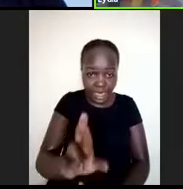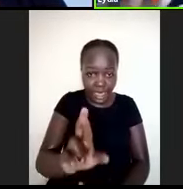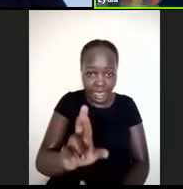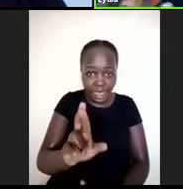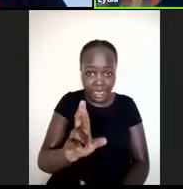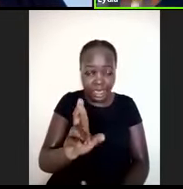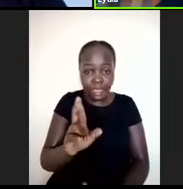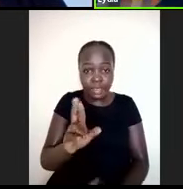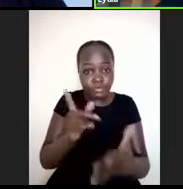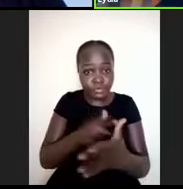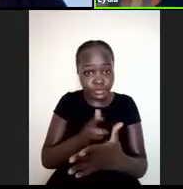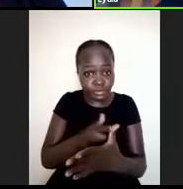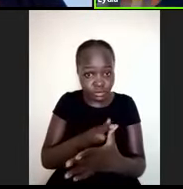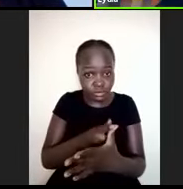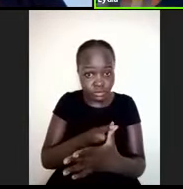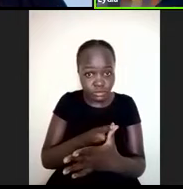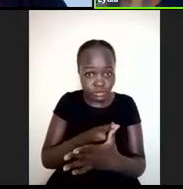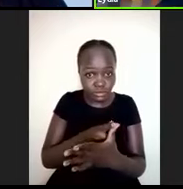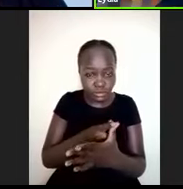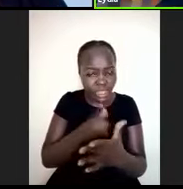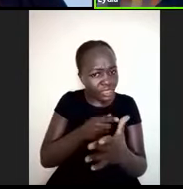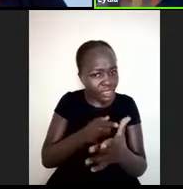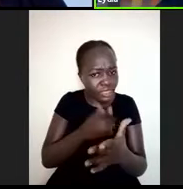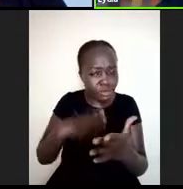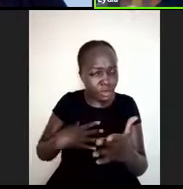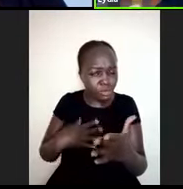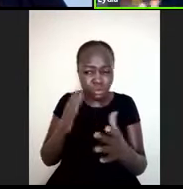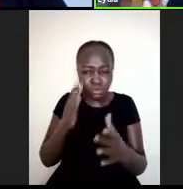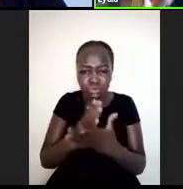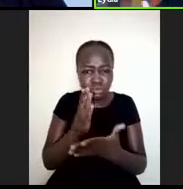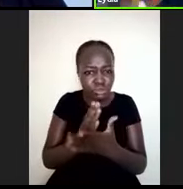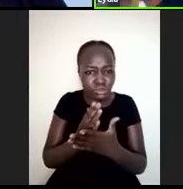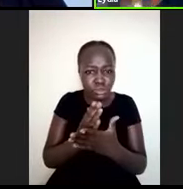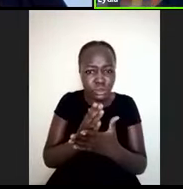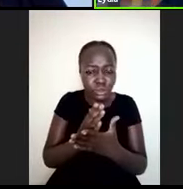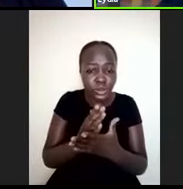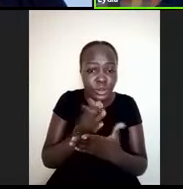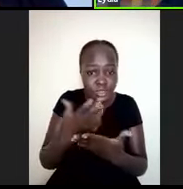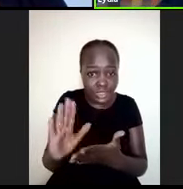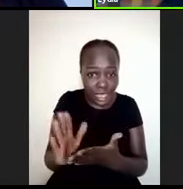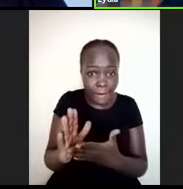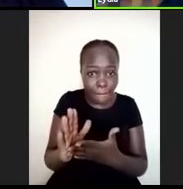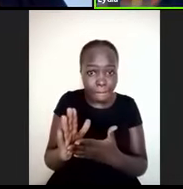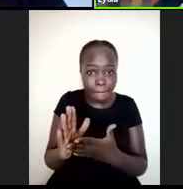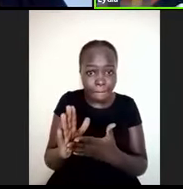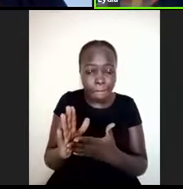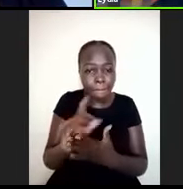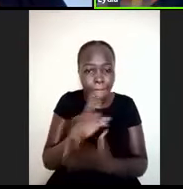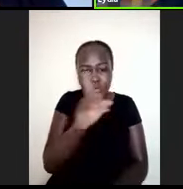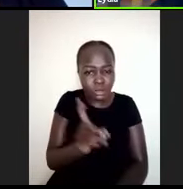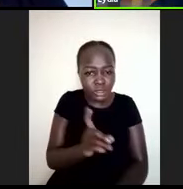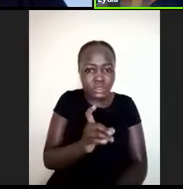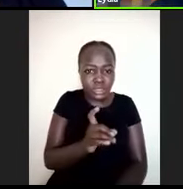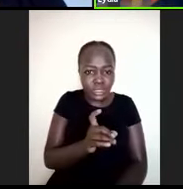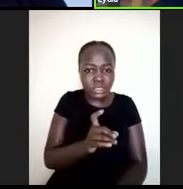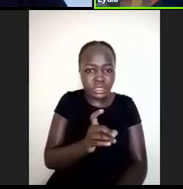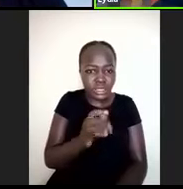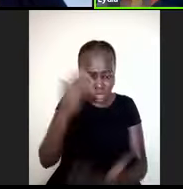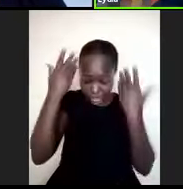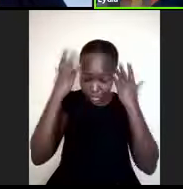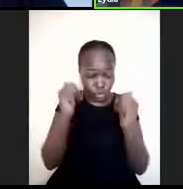they're saying they're really exploring themselves. Some also call it questioning. They don't know which gender they are.